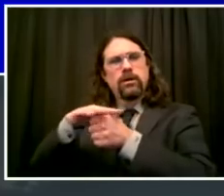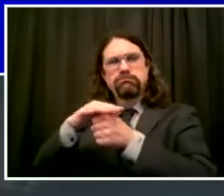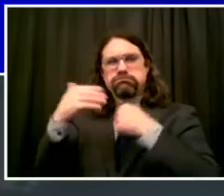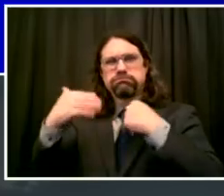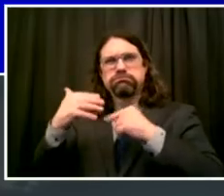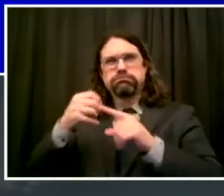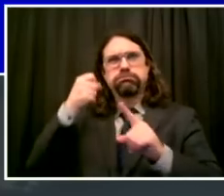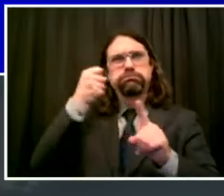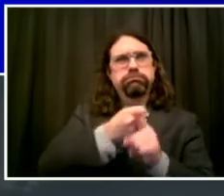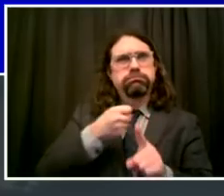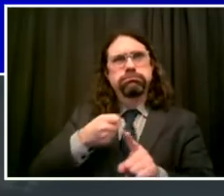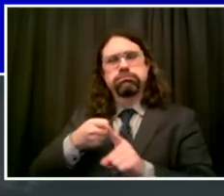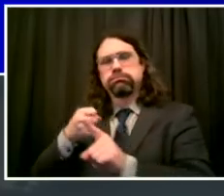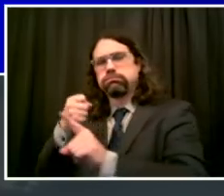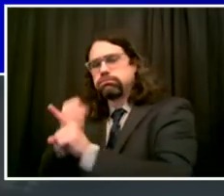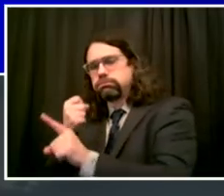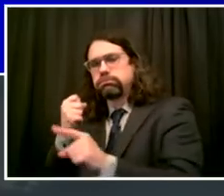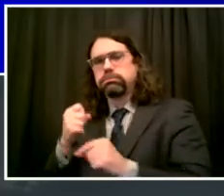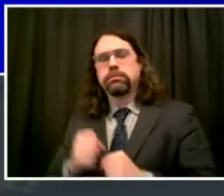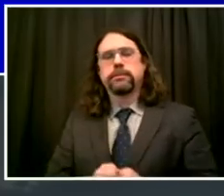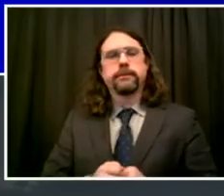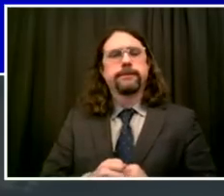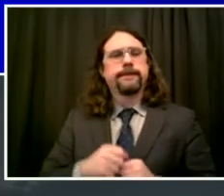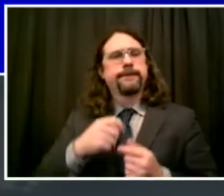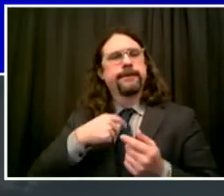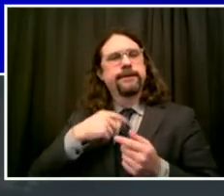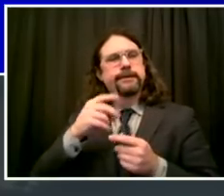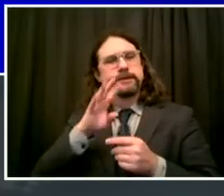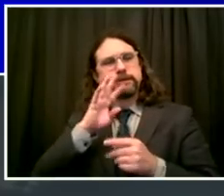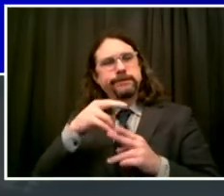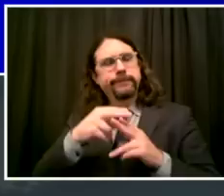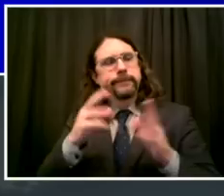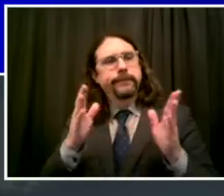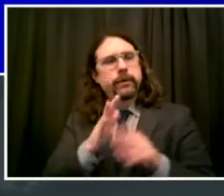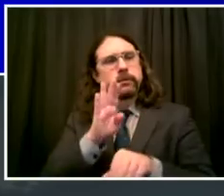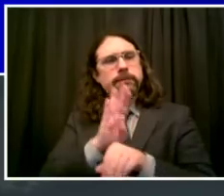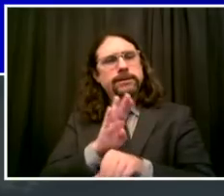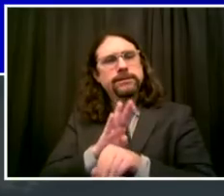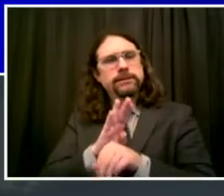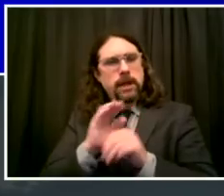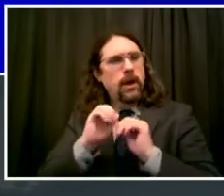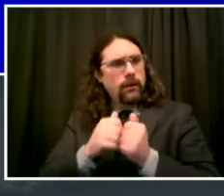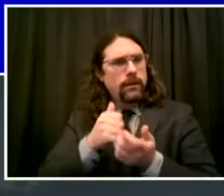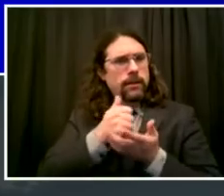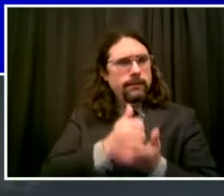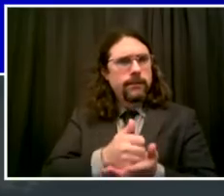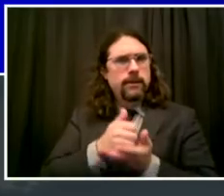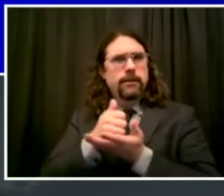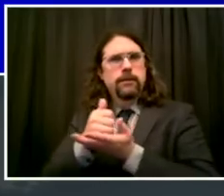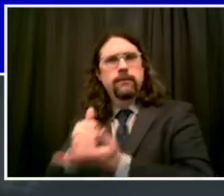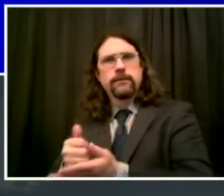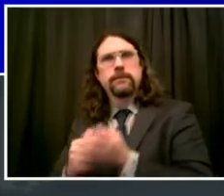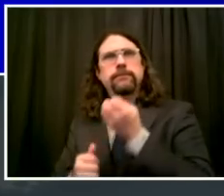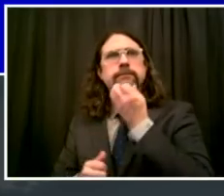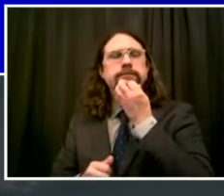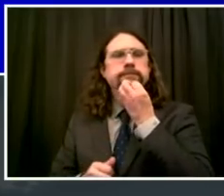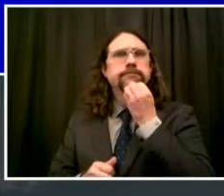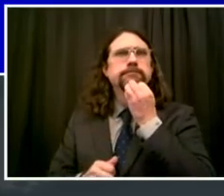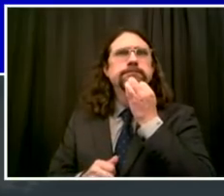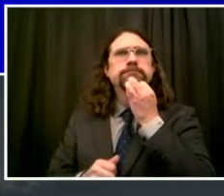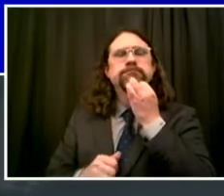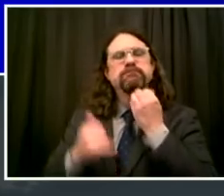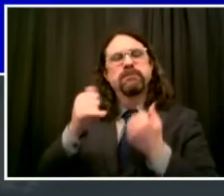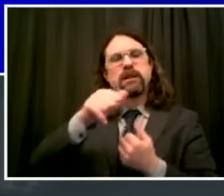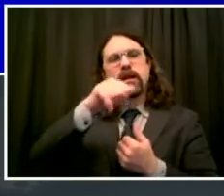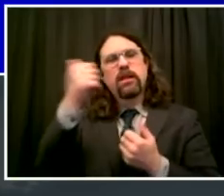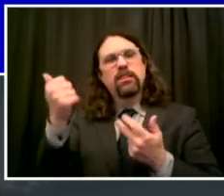who's challenged every day in New York City, our hearts always go to homeless New Yorkers. And in this city, we feel a